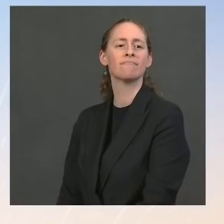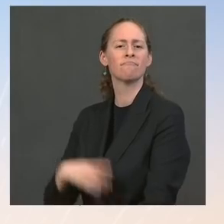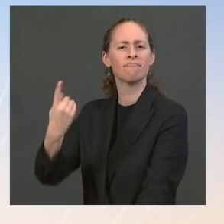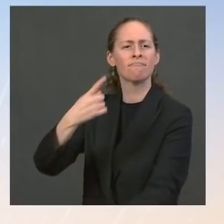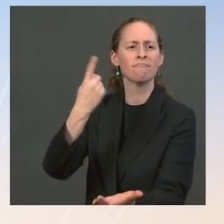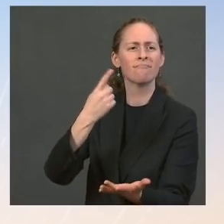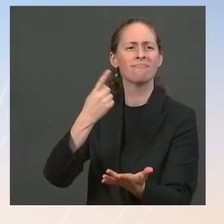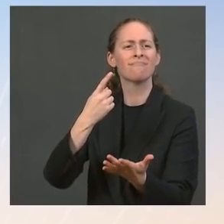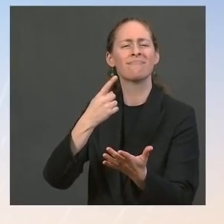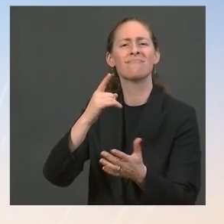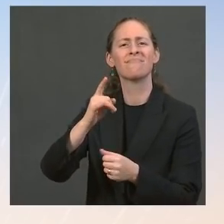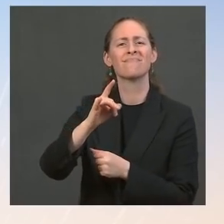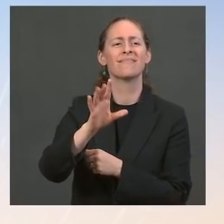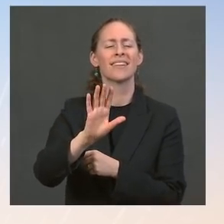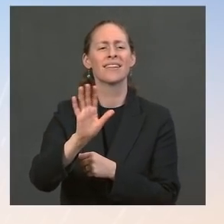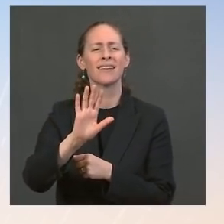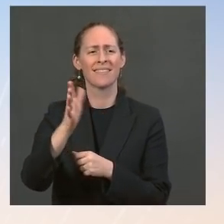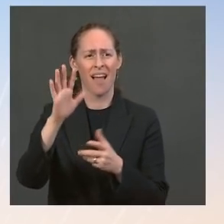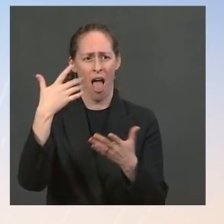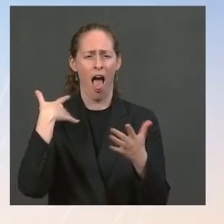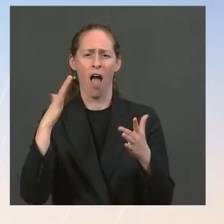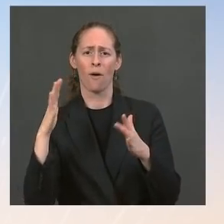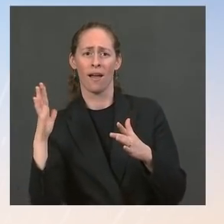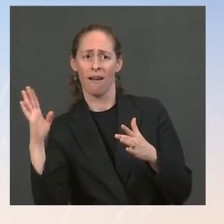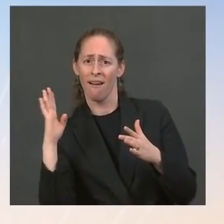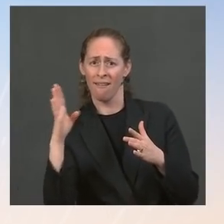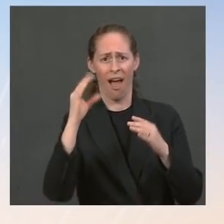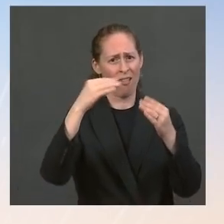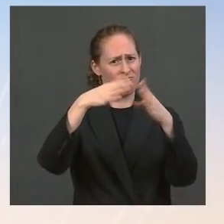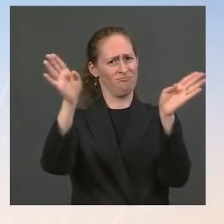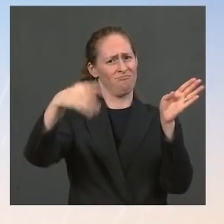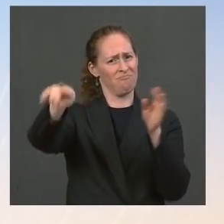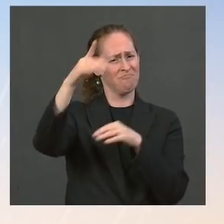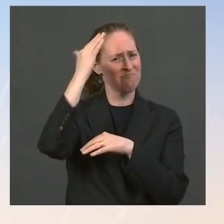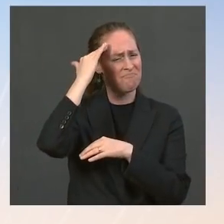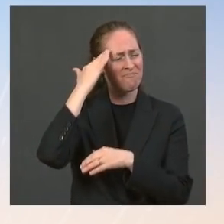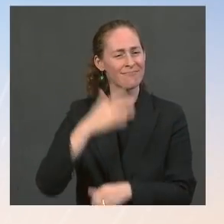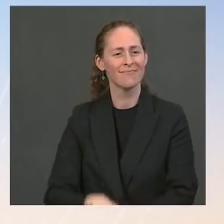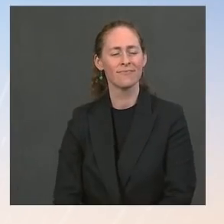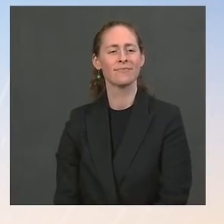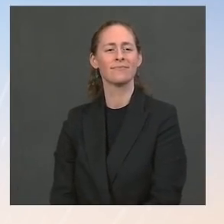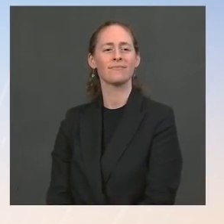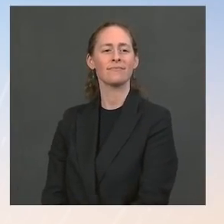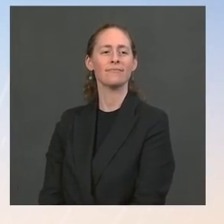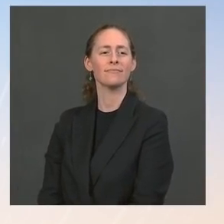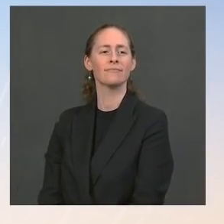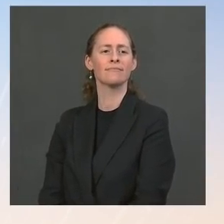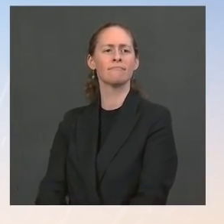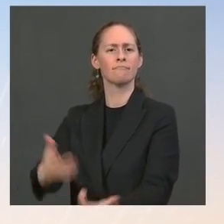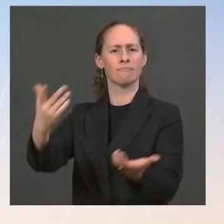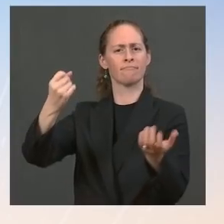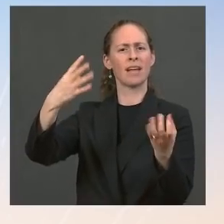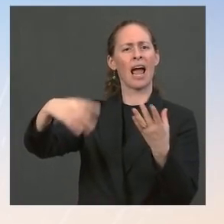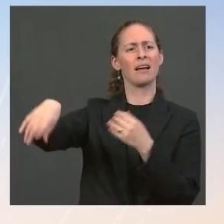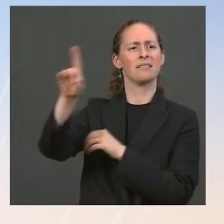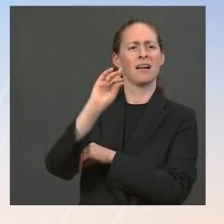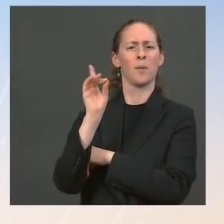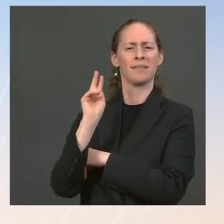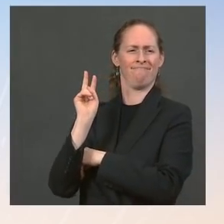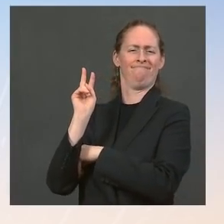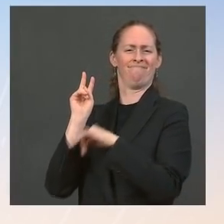also said it publicly. One more. A lot of Democrats are looking at what's happening, and they're saying Senator Manchin and Senator